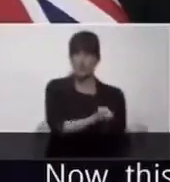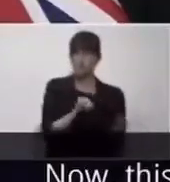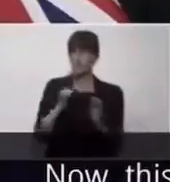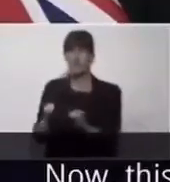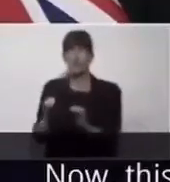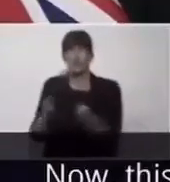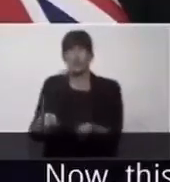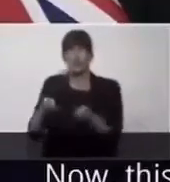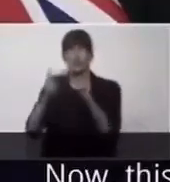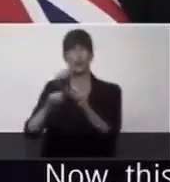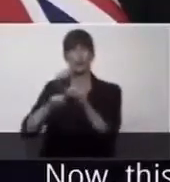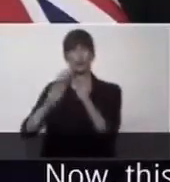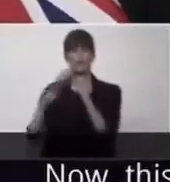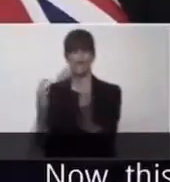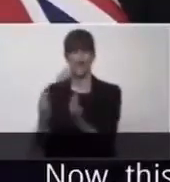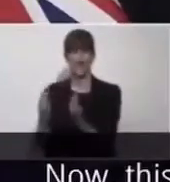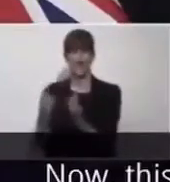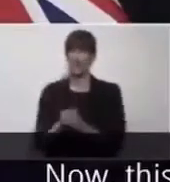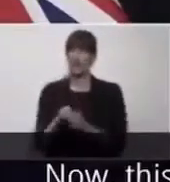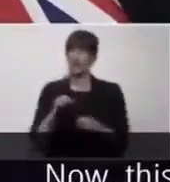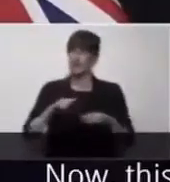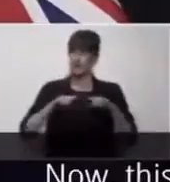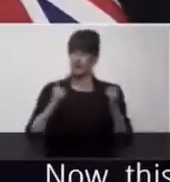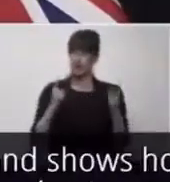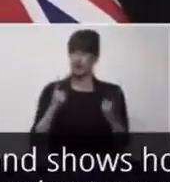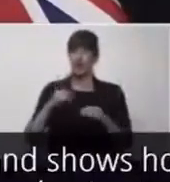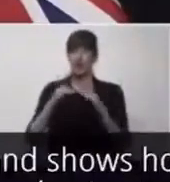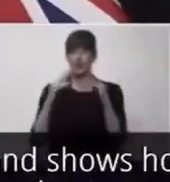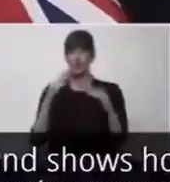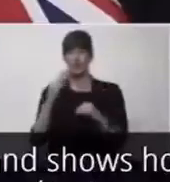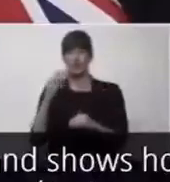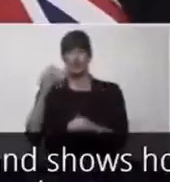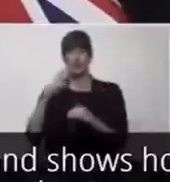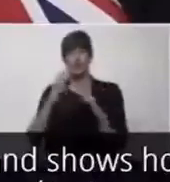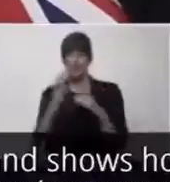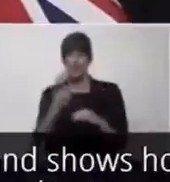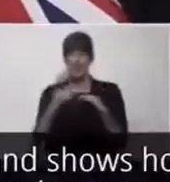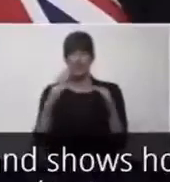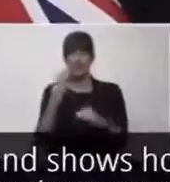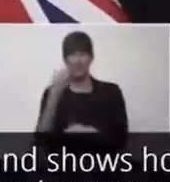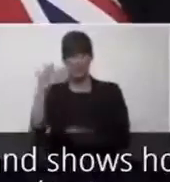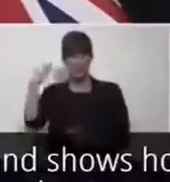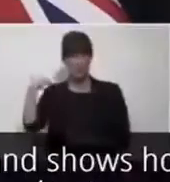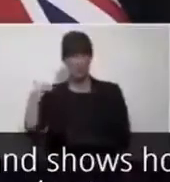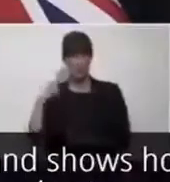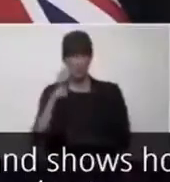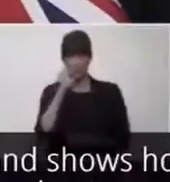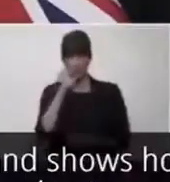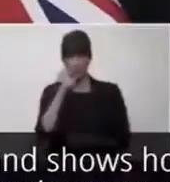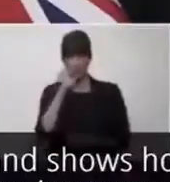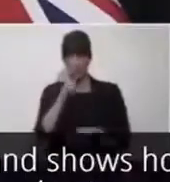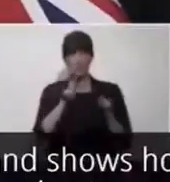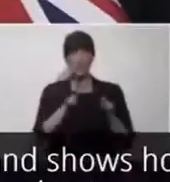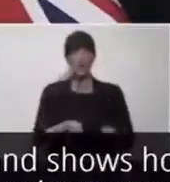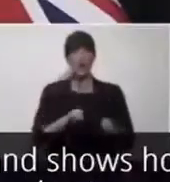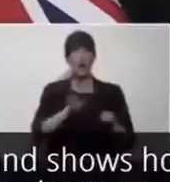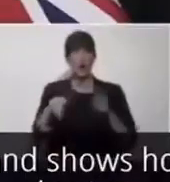managed when we were last at levels four and indeed three and shows how serious we are about limiting any risk of ongoing